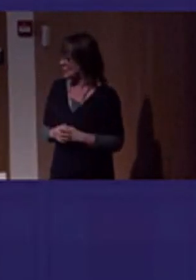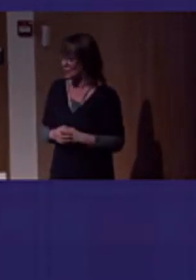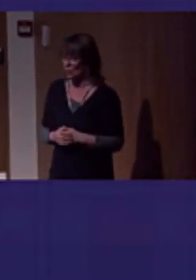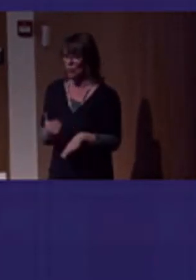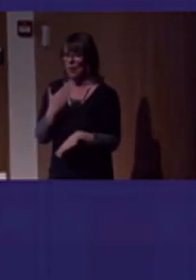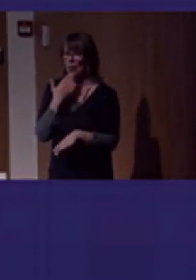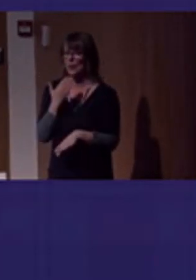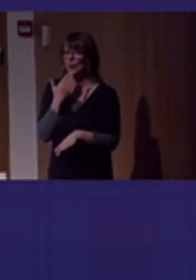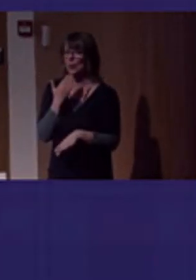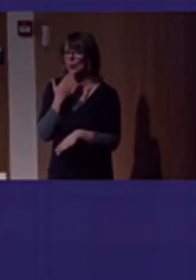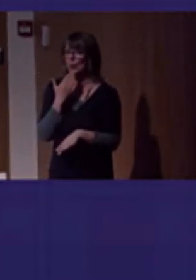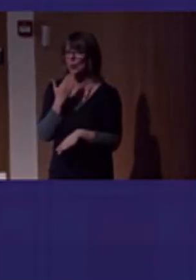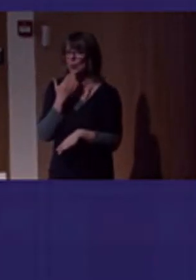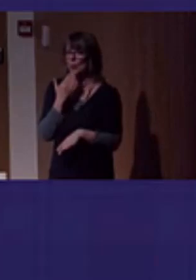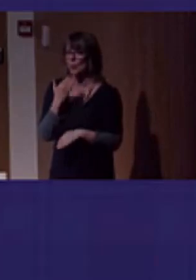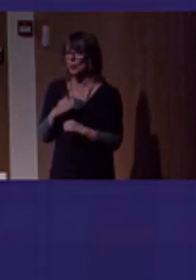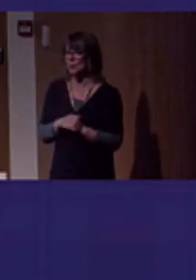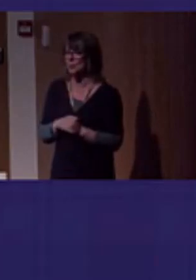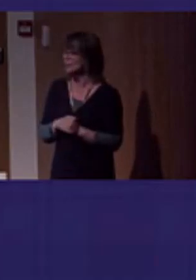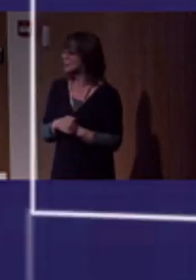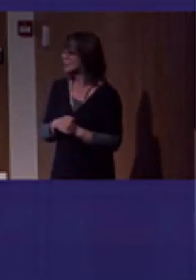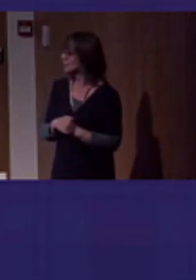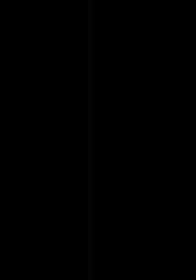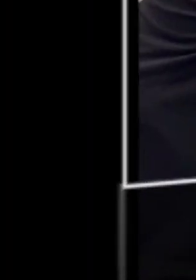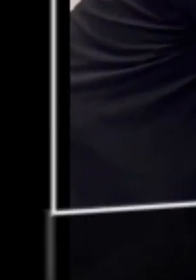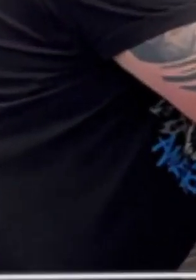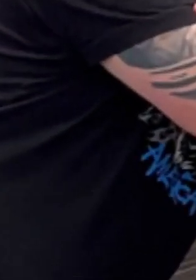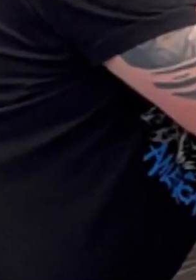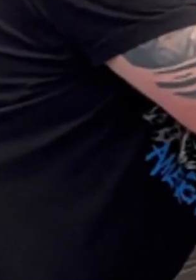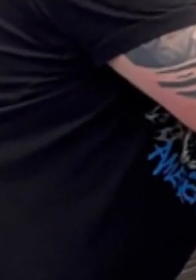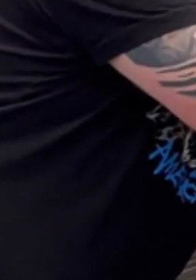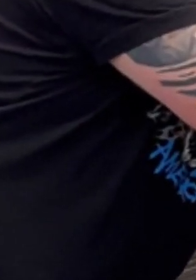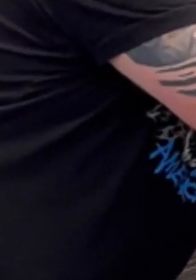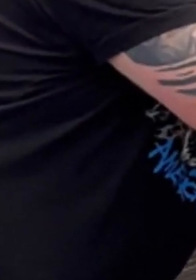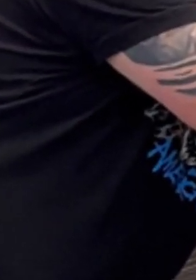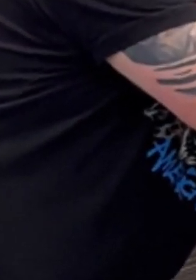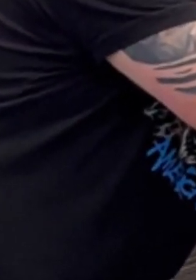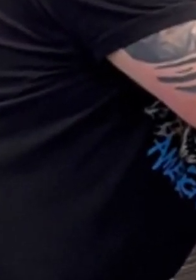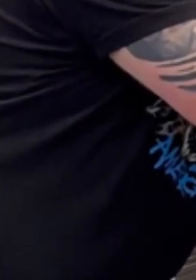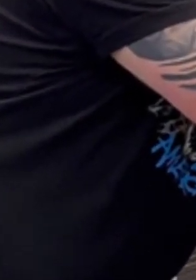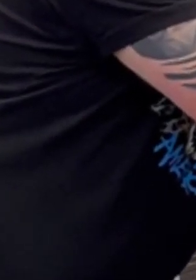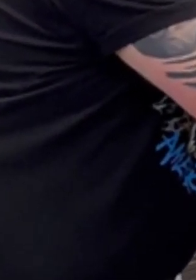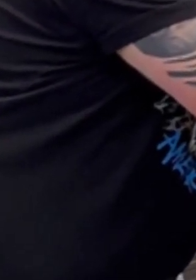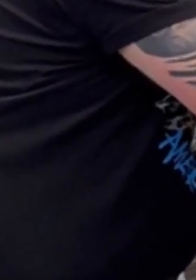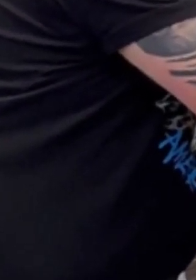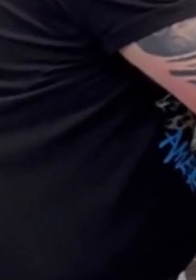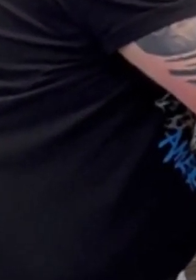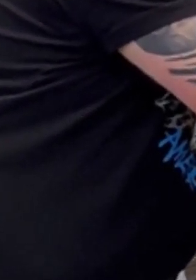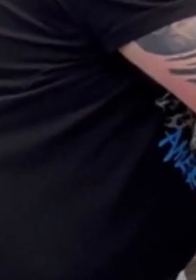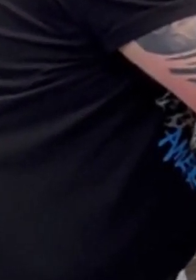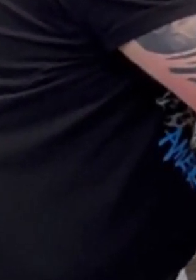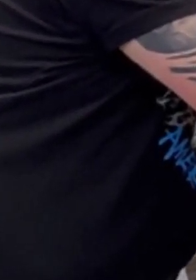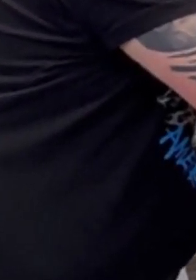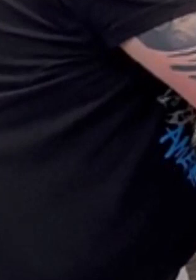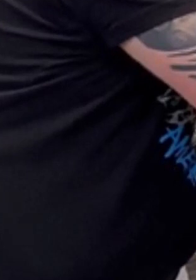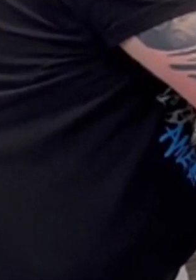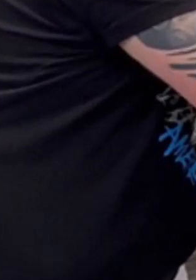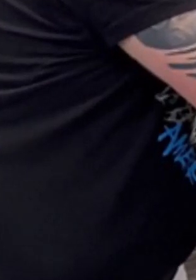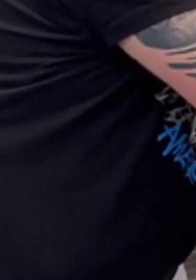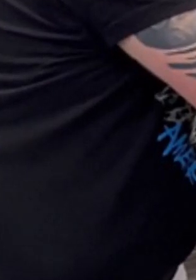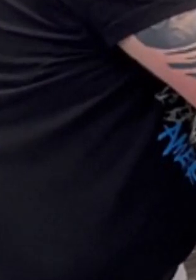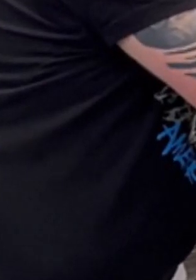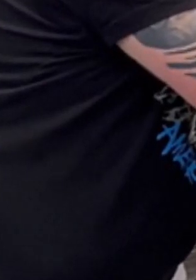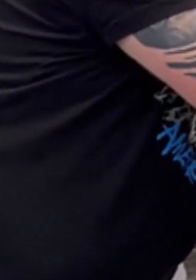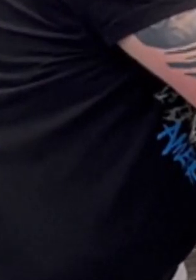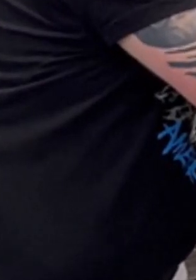Thank you very much. Oh, and finally done. We cannot do that again next year. I'm so tired. I can't